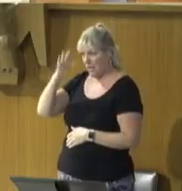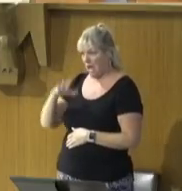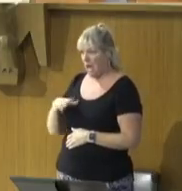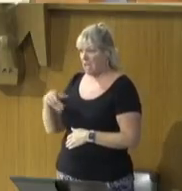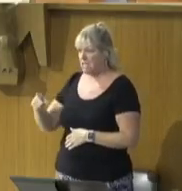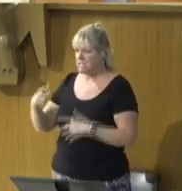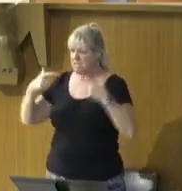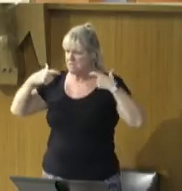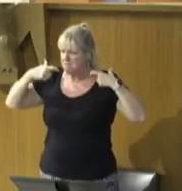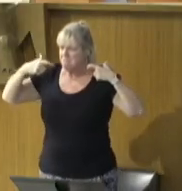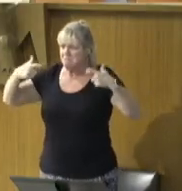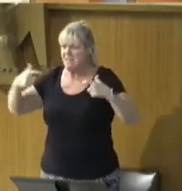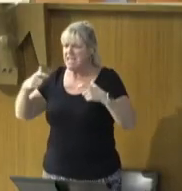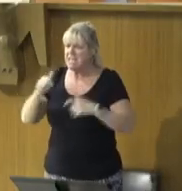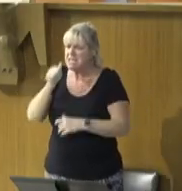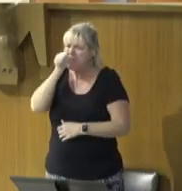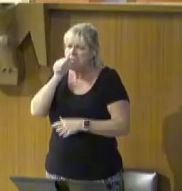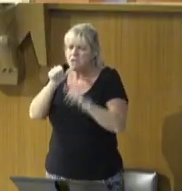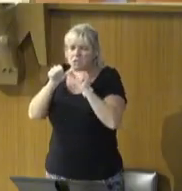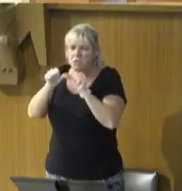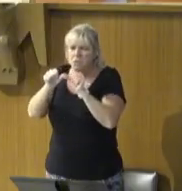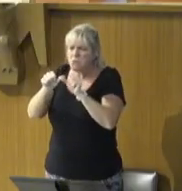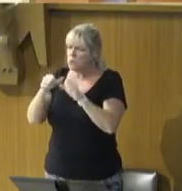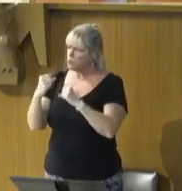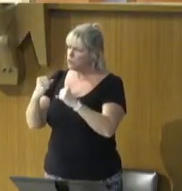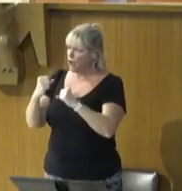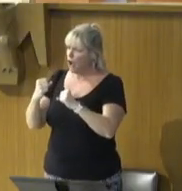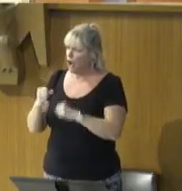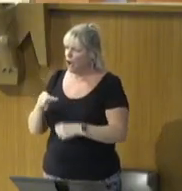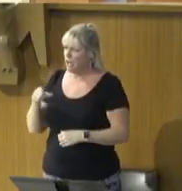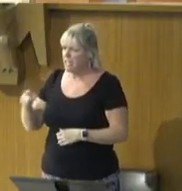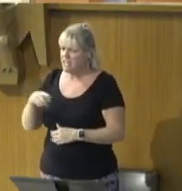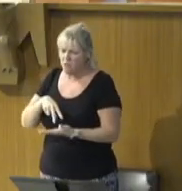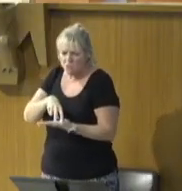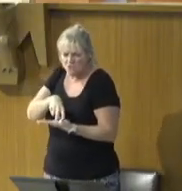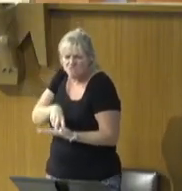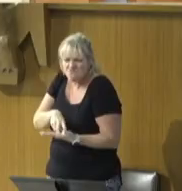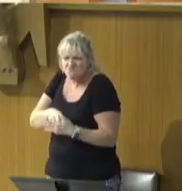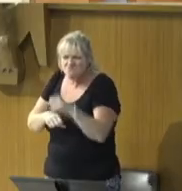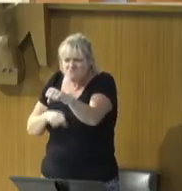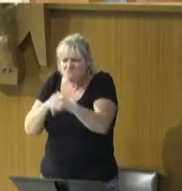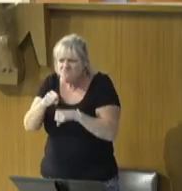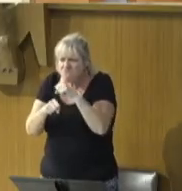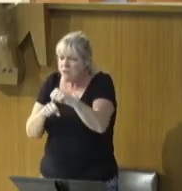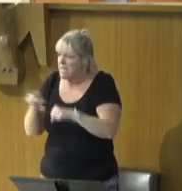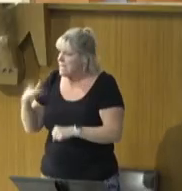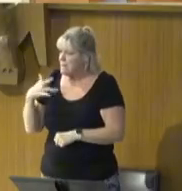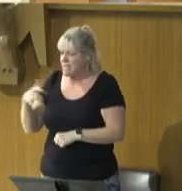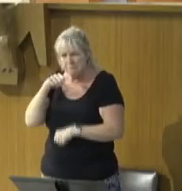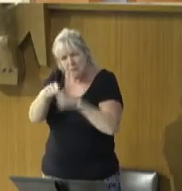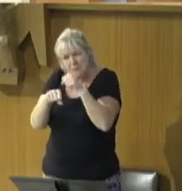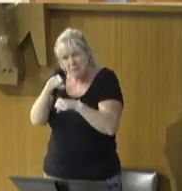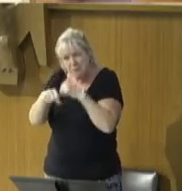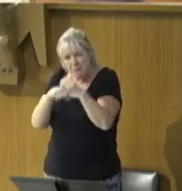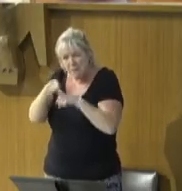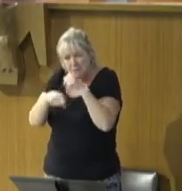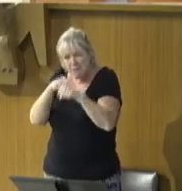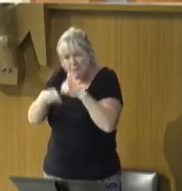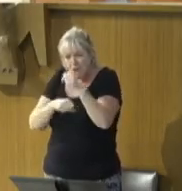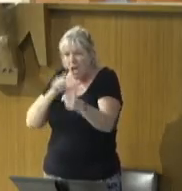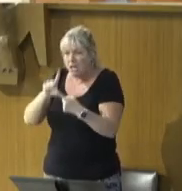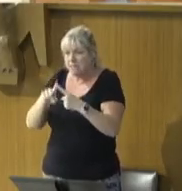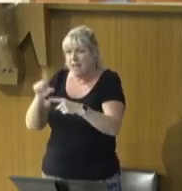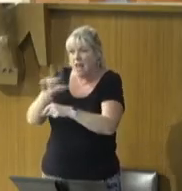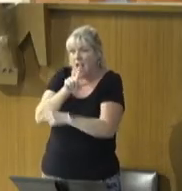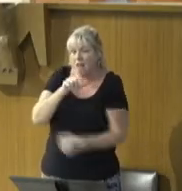strength and stamina. He fought from a crouching position and he would wear his opponent down until delivering the final left